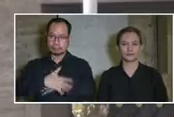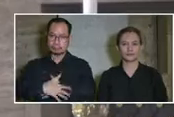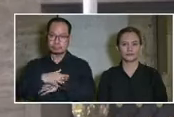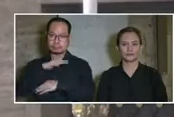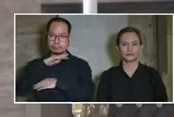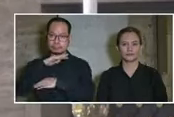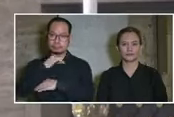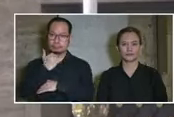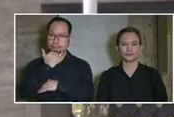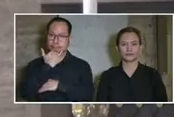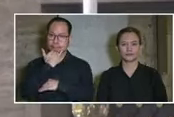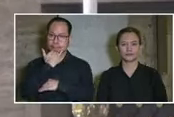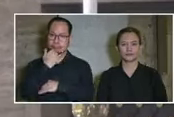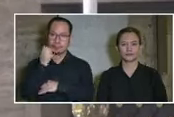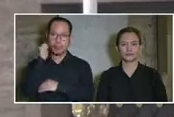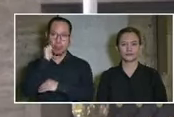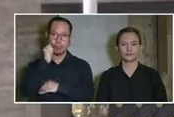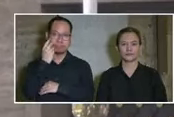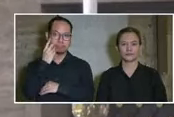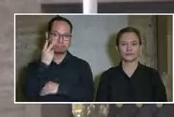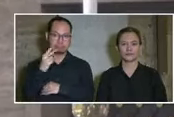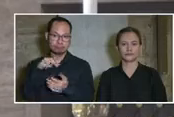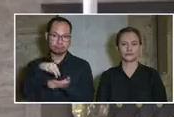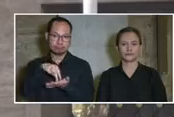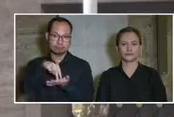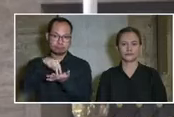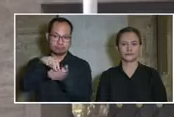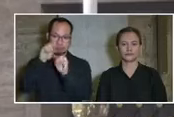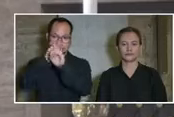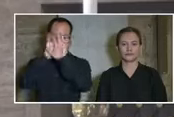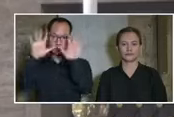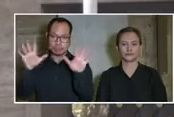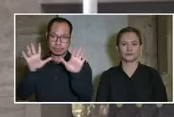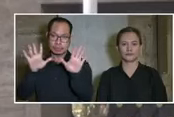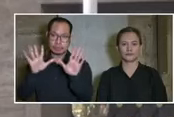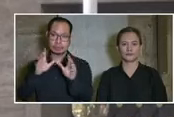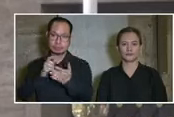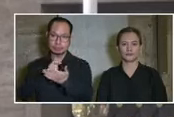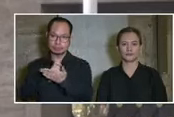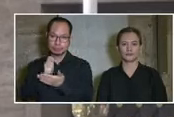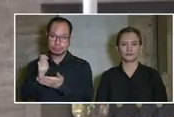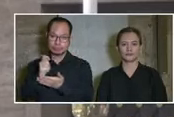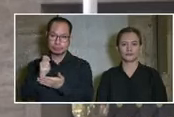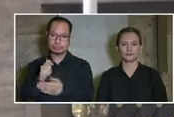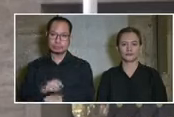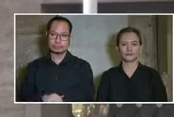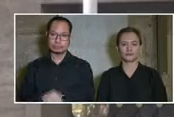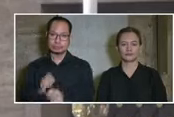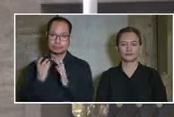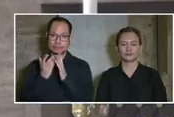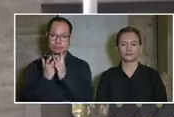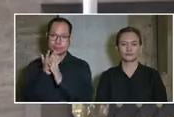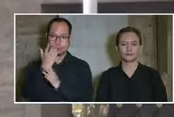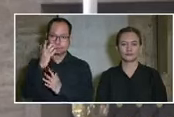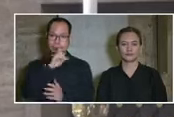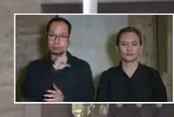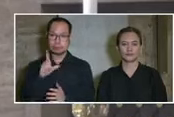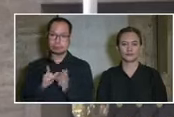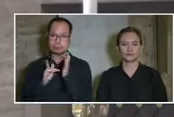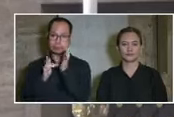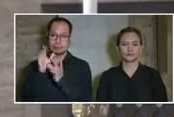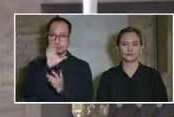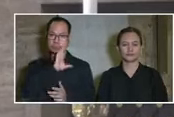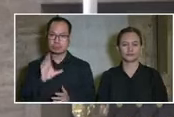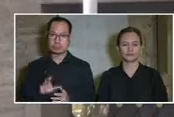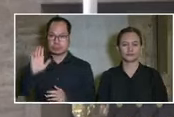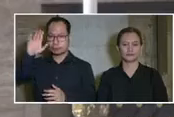but always be seen to stand in the bright light of truth. Through our Lord Jesus Christ,